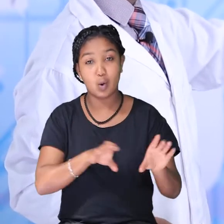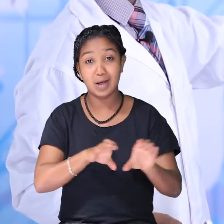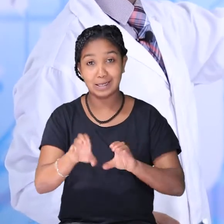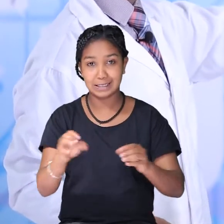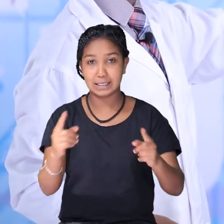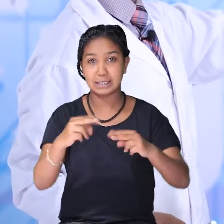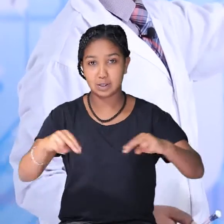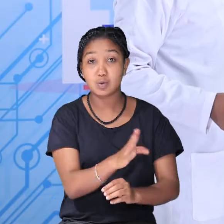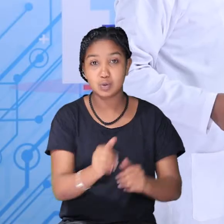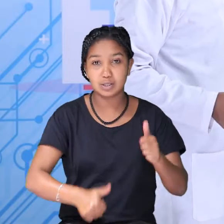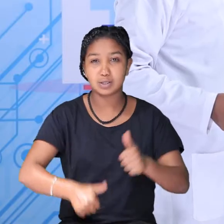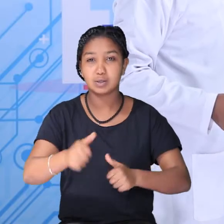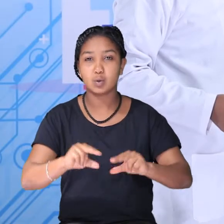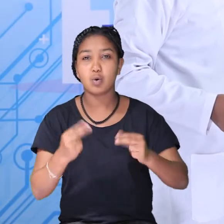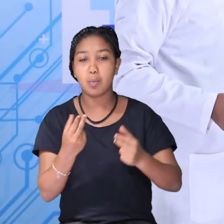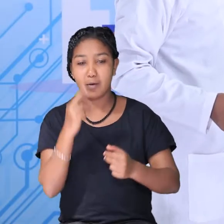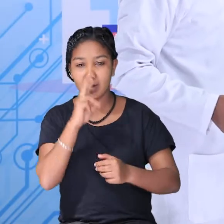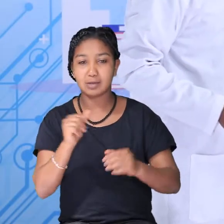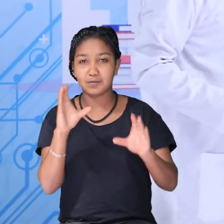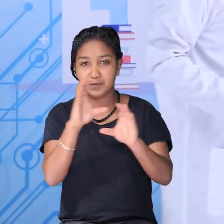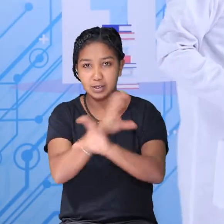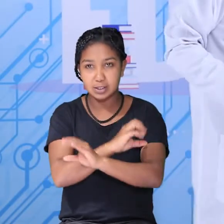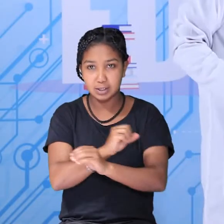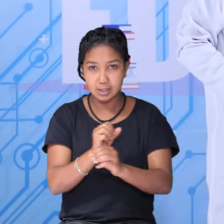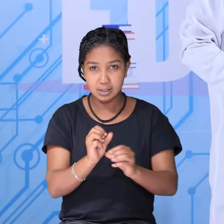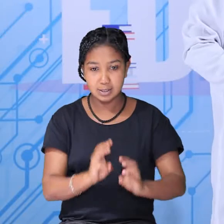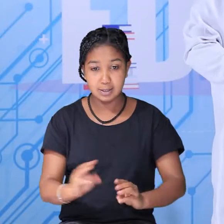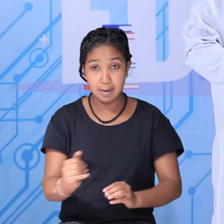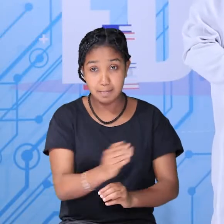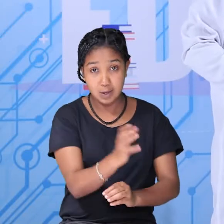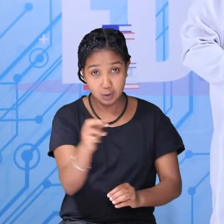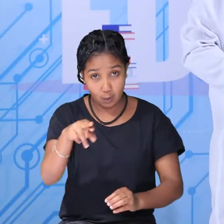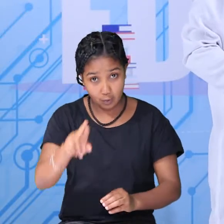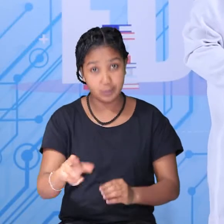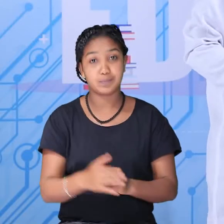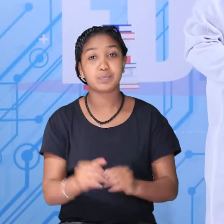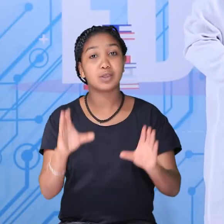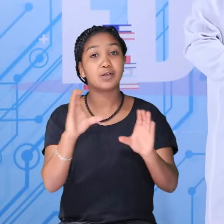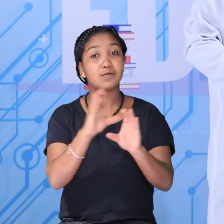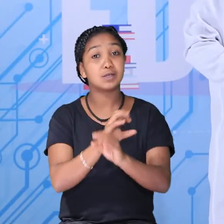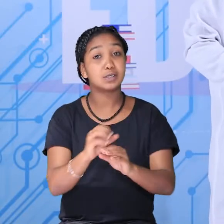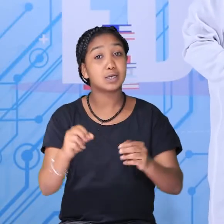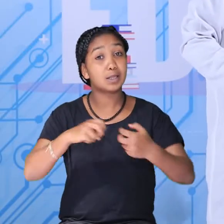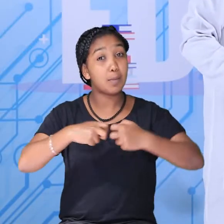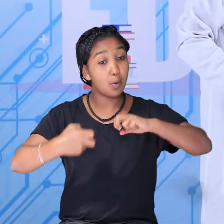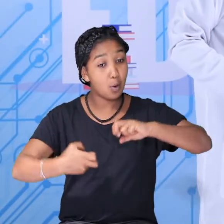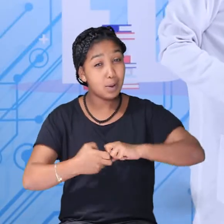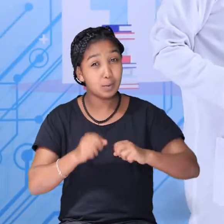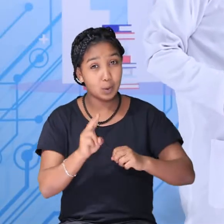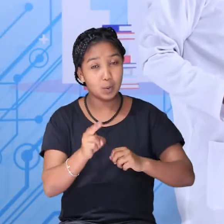a research on a maze, which group of rats finish the maze or finish the problem